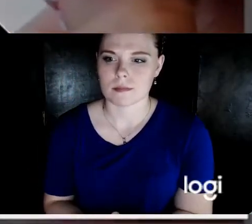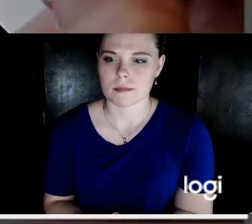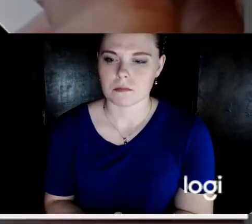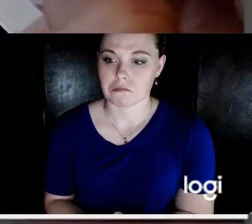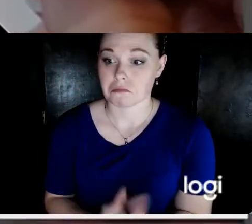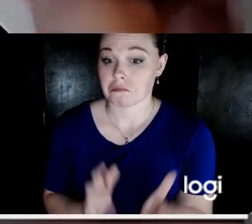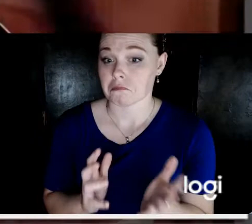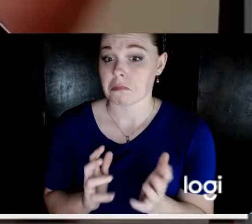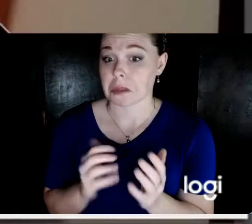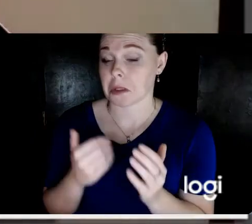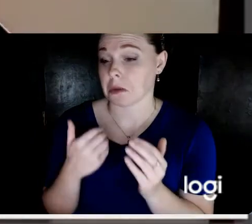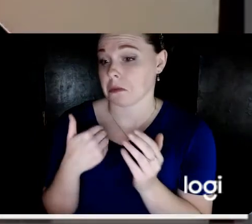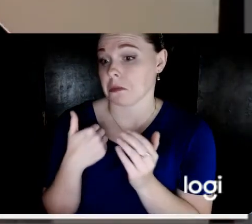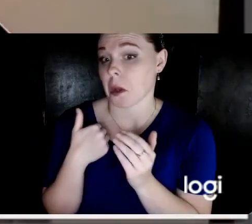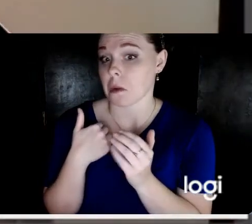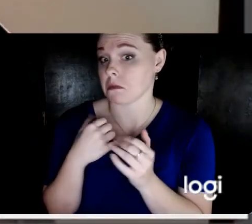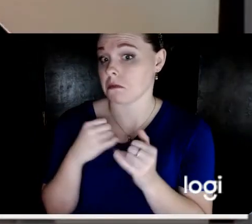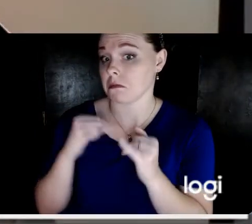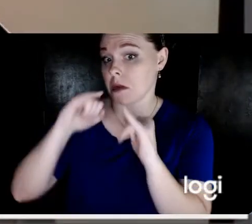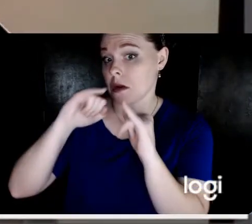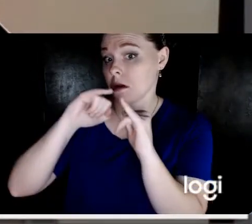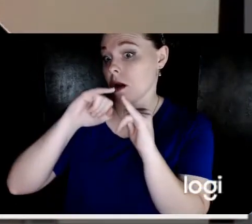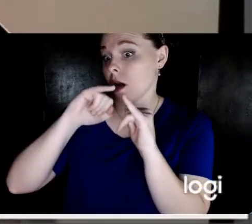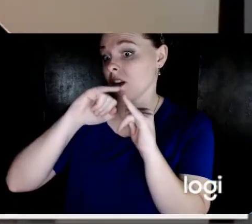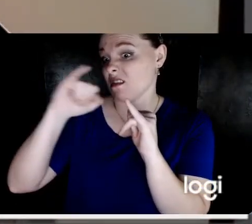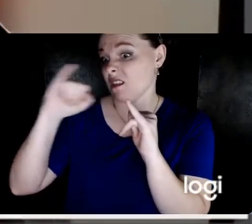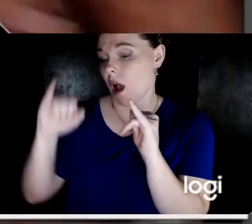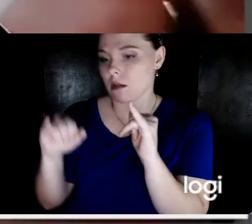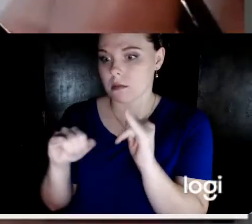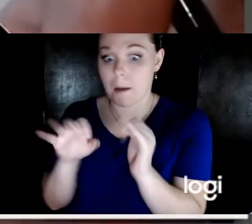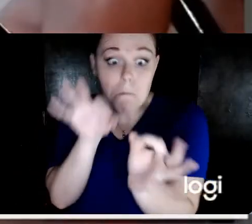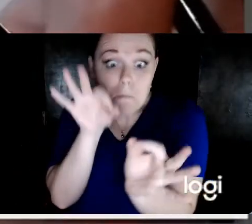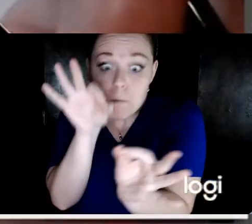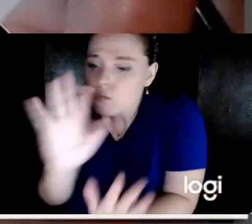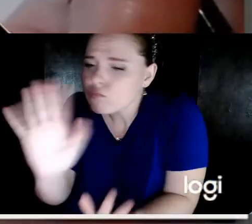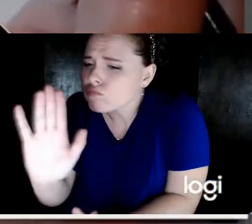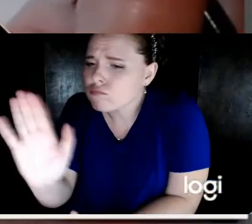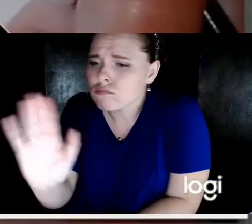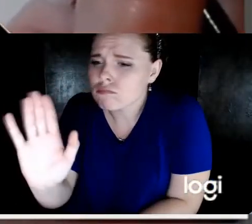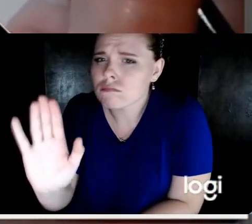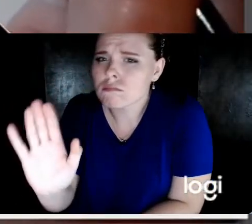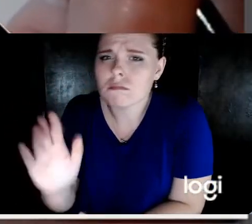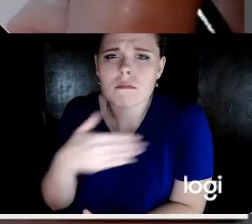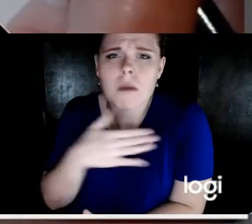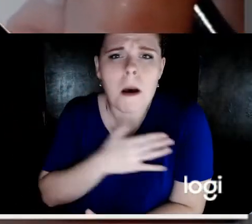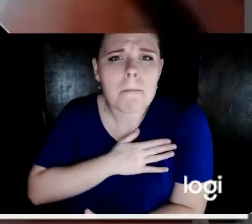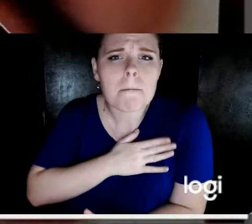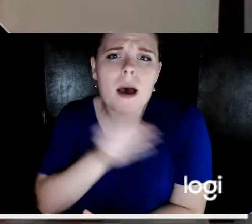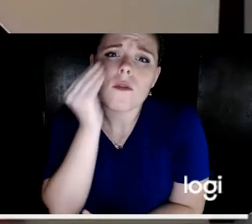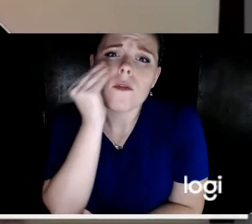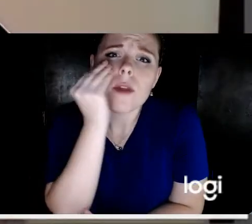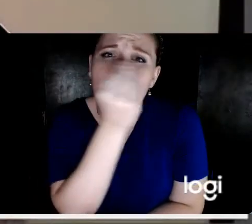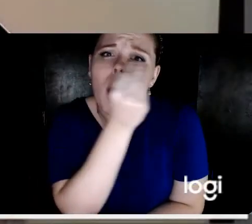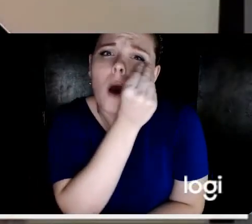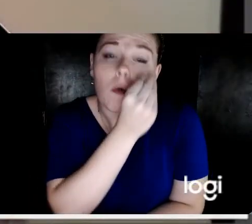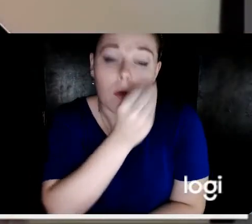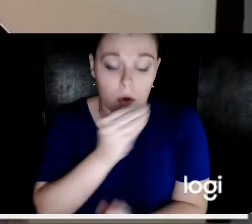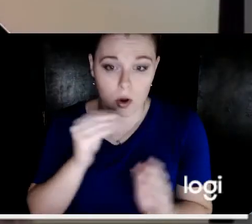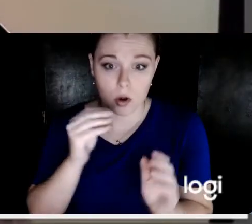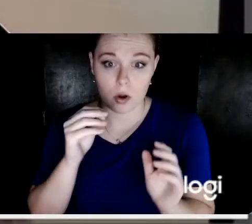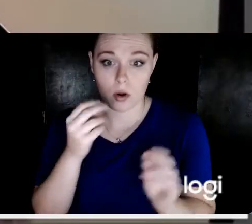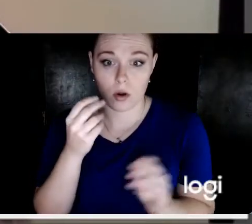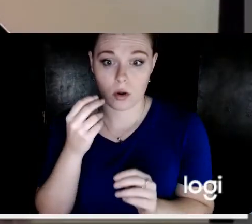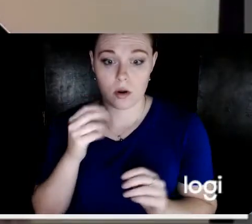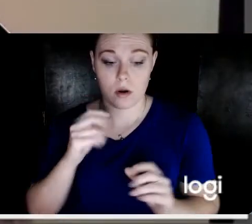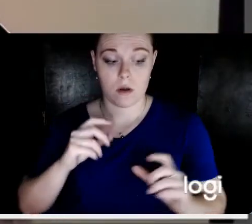Okay, so I'm just filling in some dots. Again, it doesn't have to be perfect, but I'm looking at my flower photo, and then